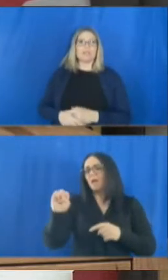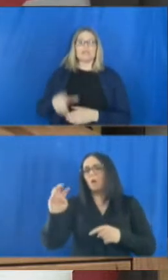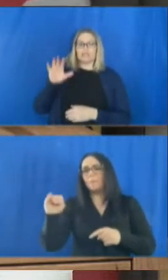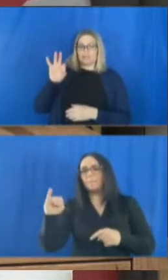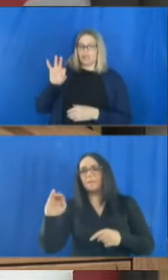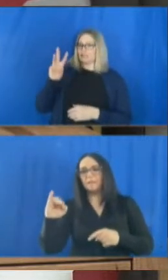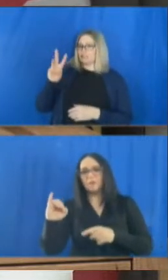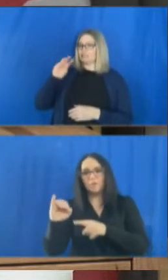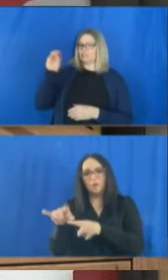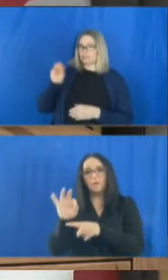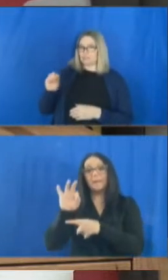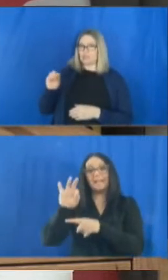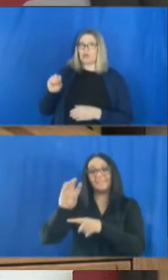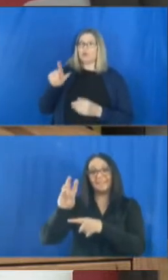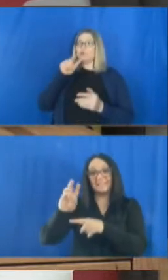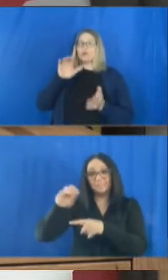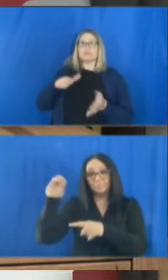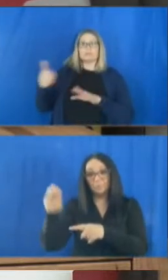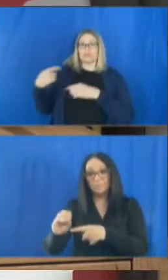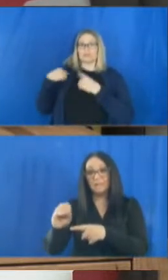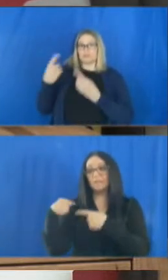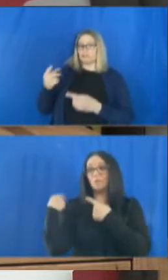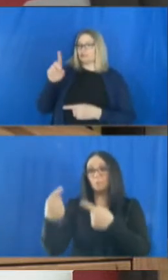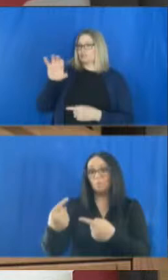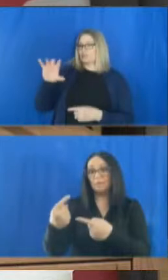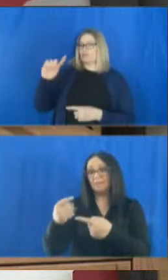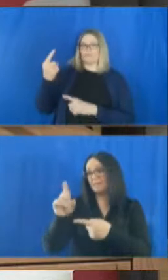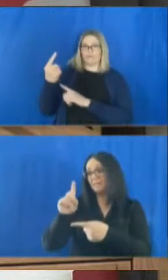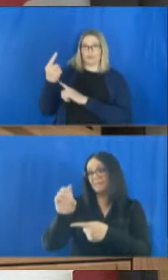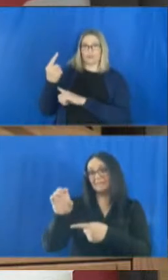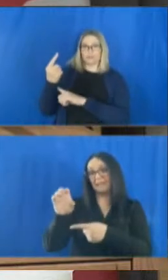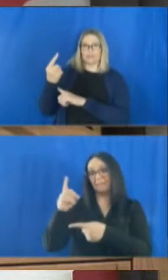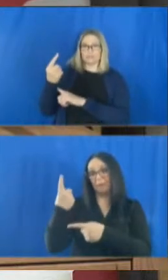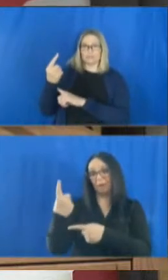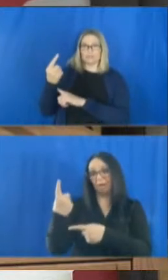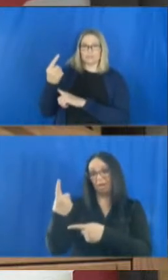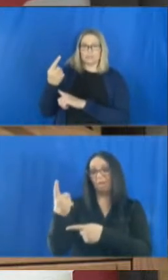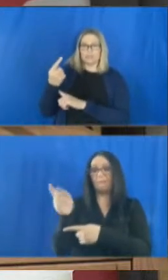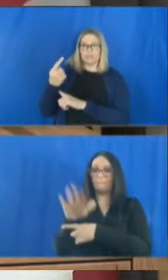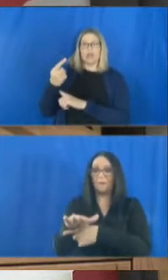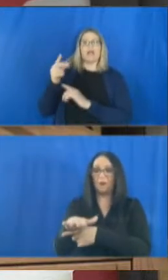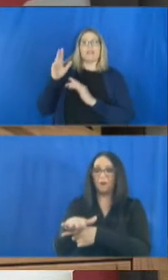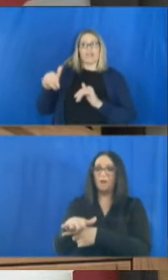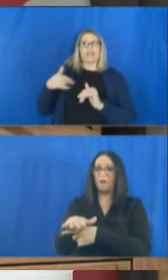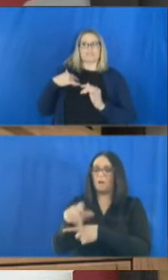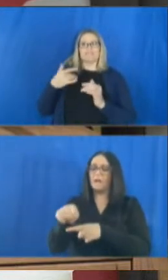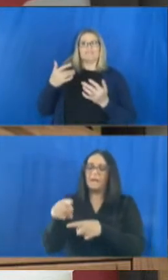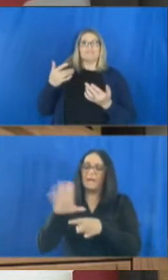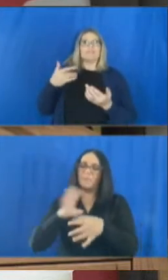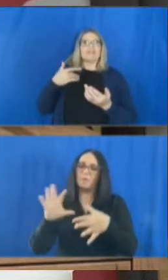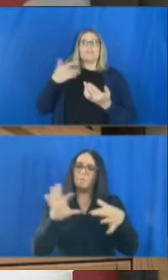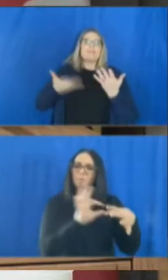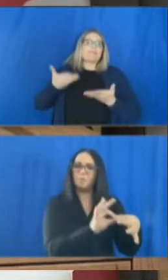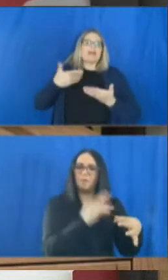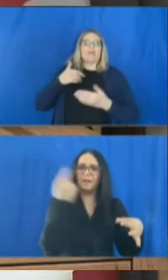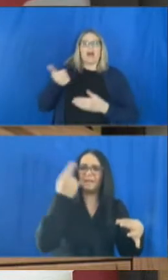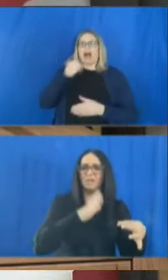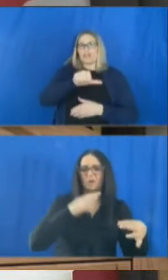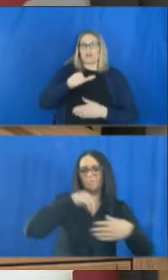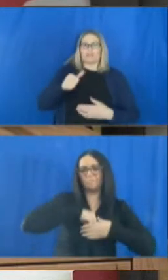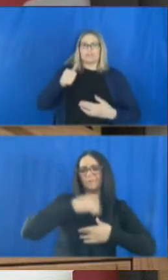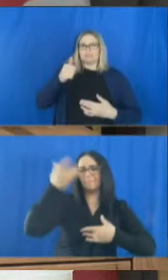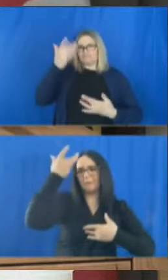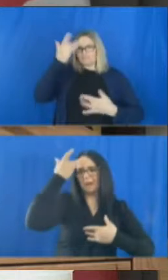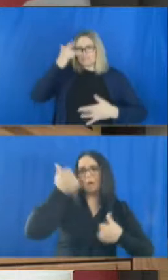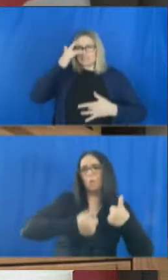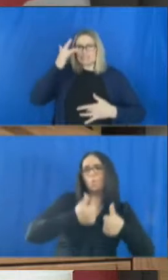not fully protected by vaccinations. Ces statistiques continuent de montrer